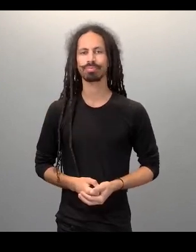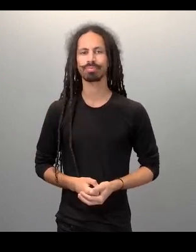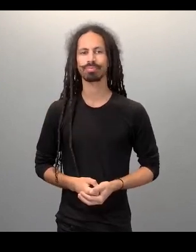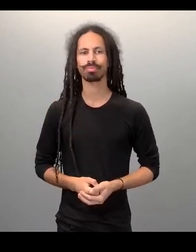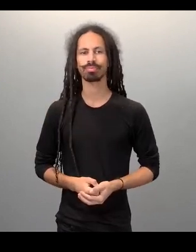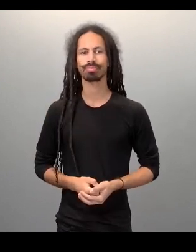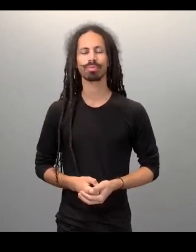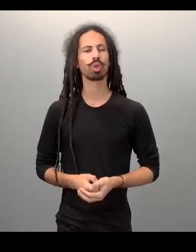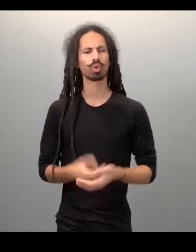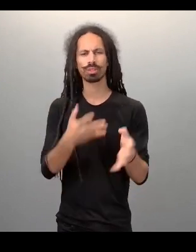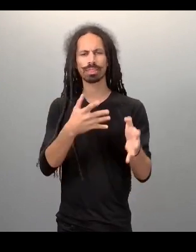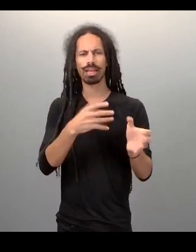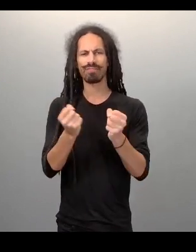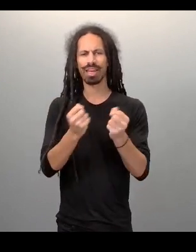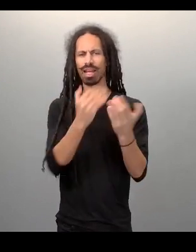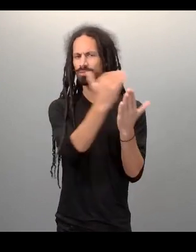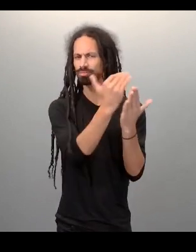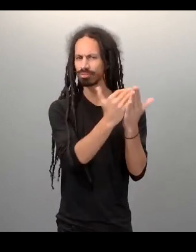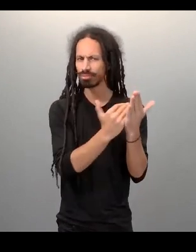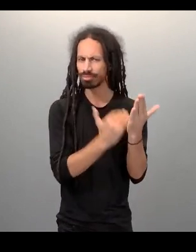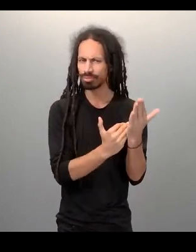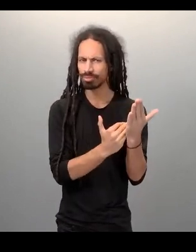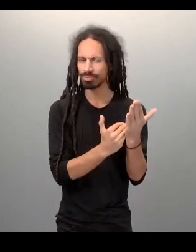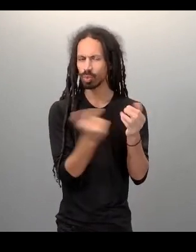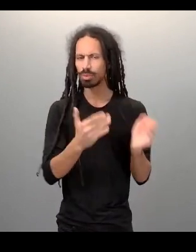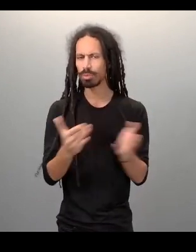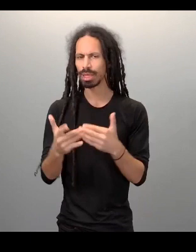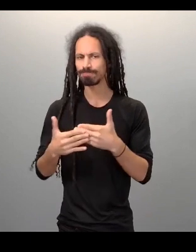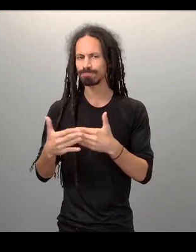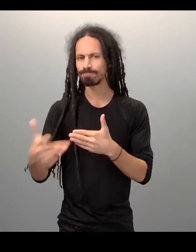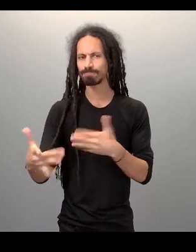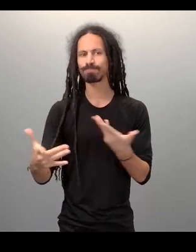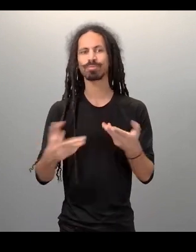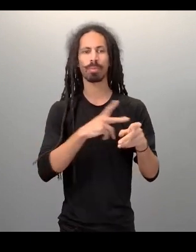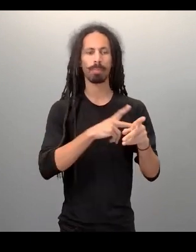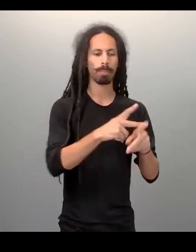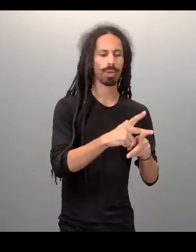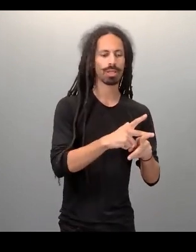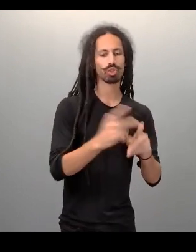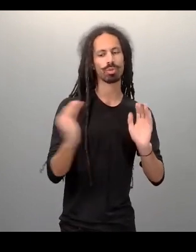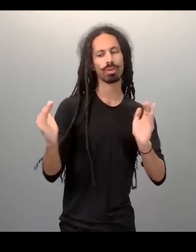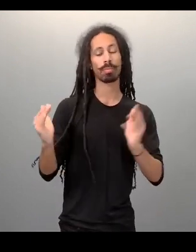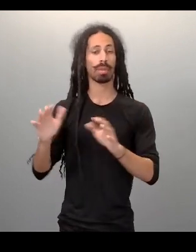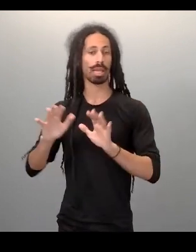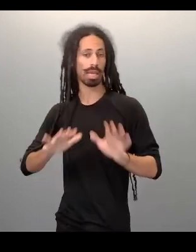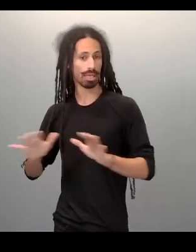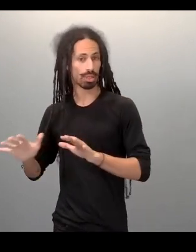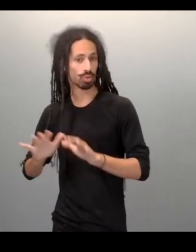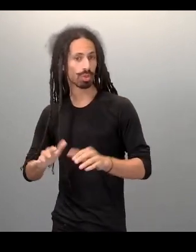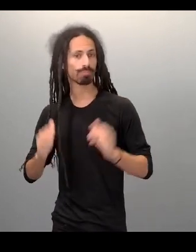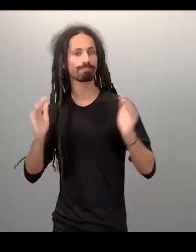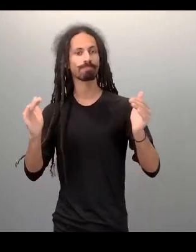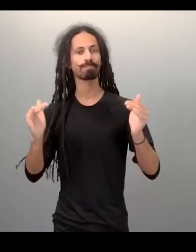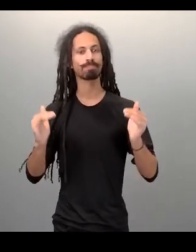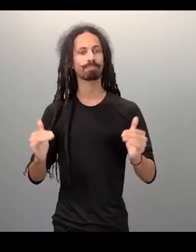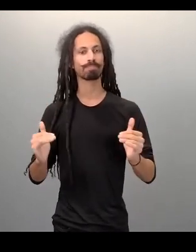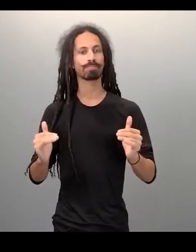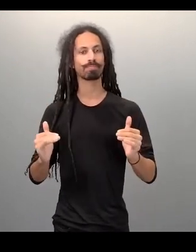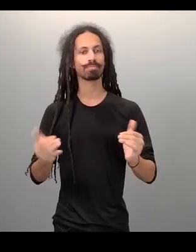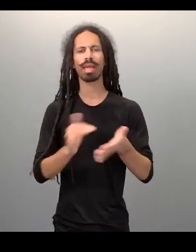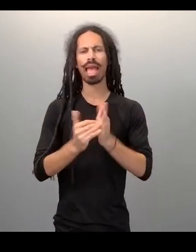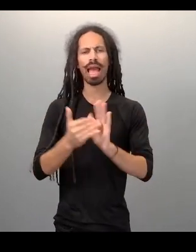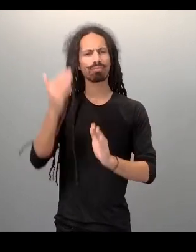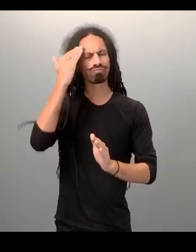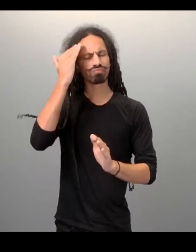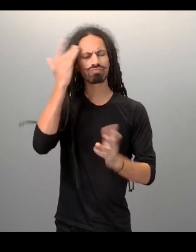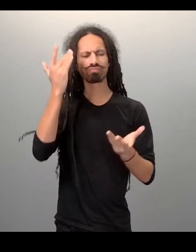the agenda for today. We're going to talk about professional versus casual emails. How do you know whether you should